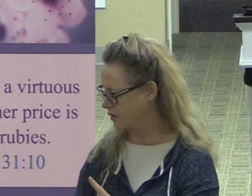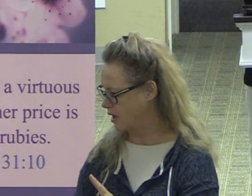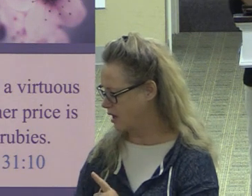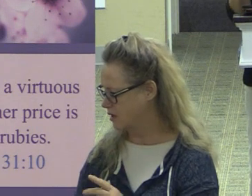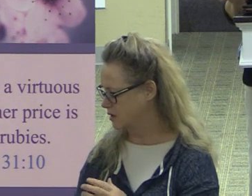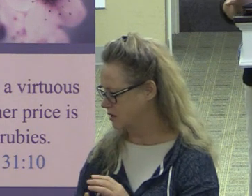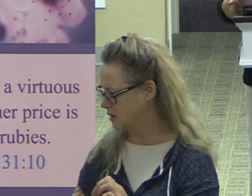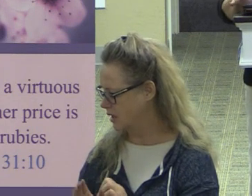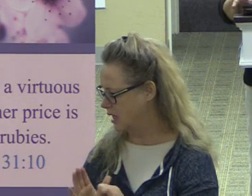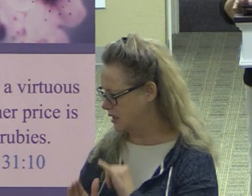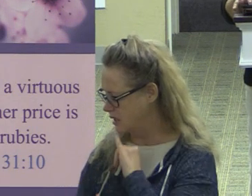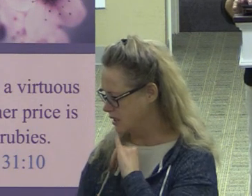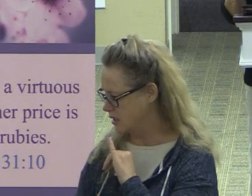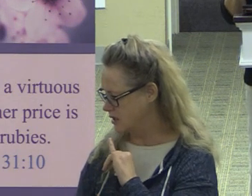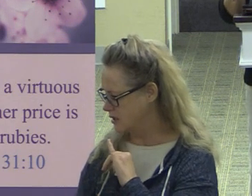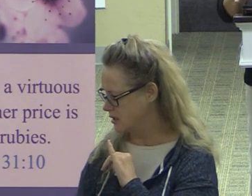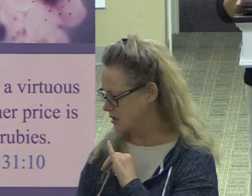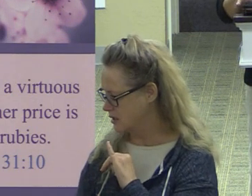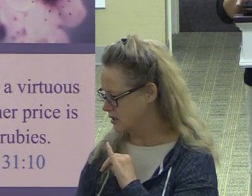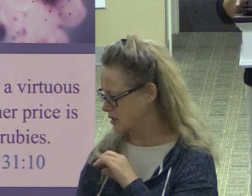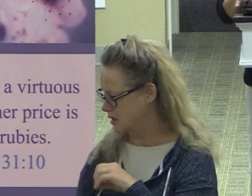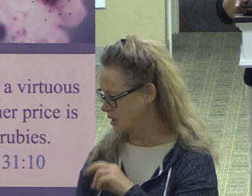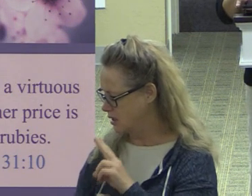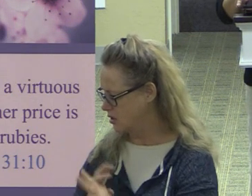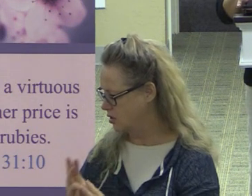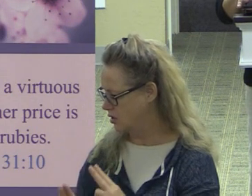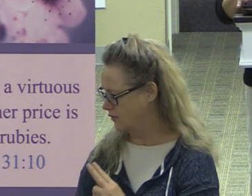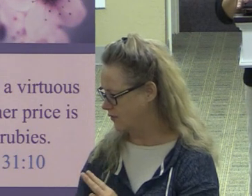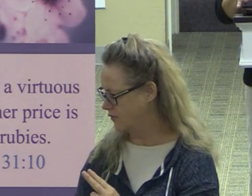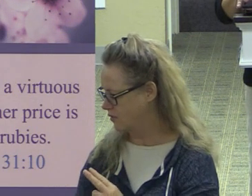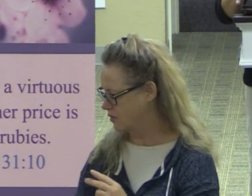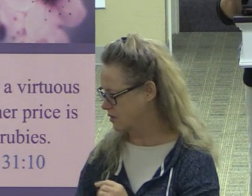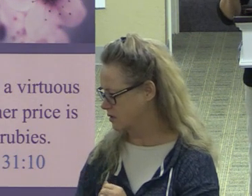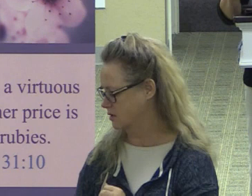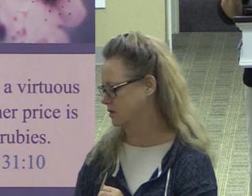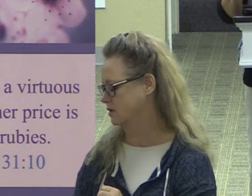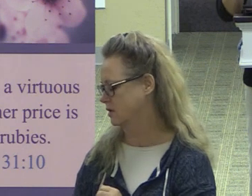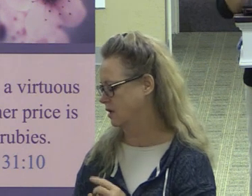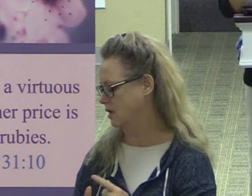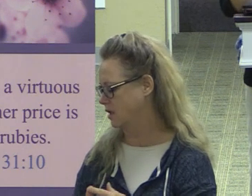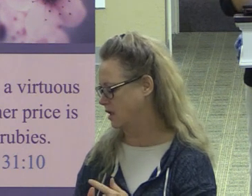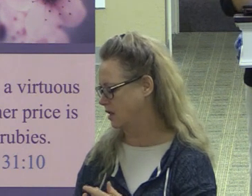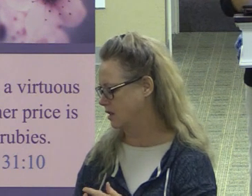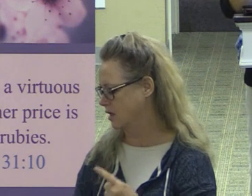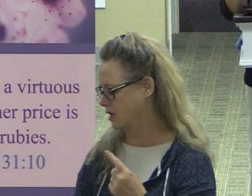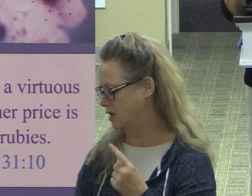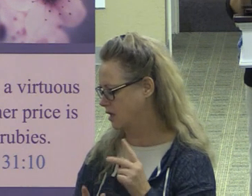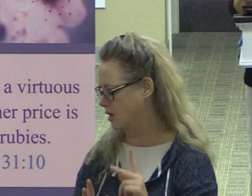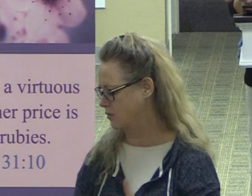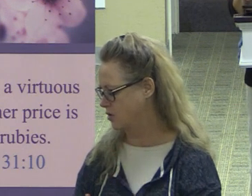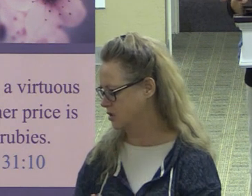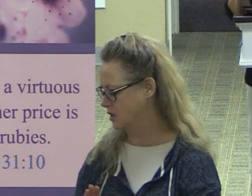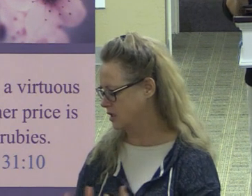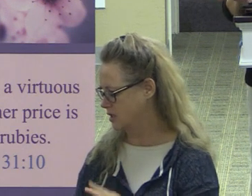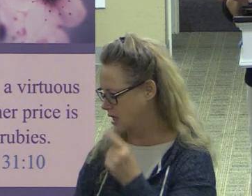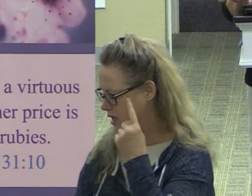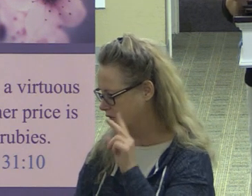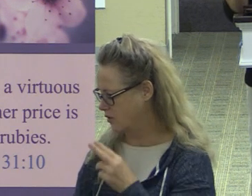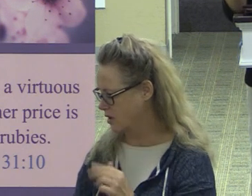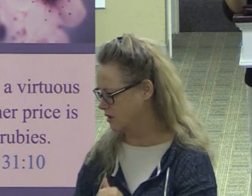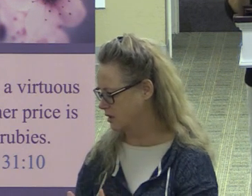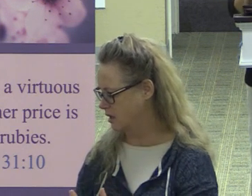that God created than someone dying for us. And that's what the Lord has done.